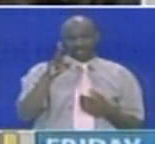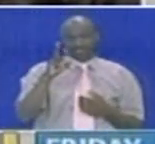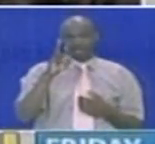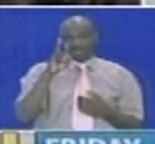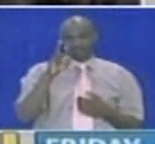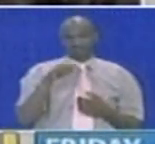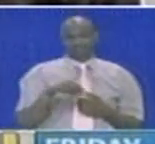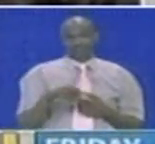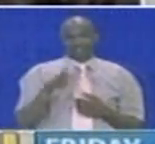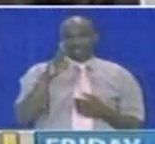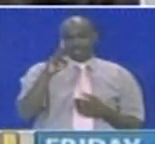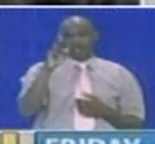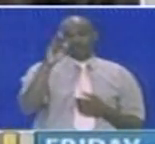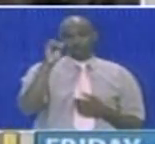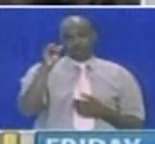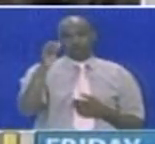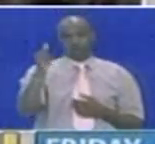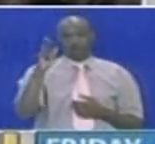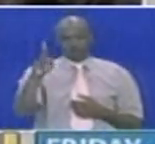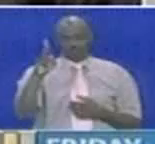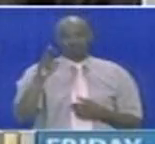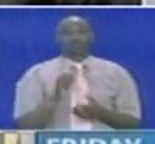lion, rod or rod.